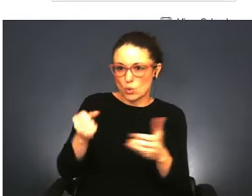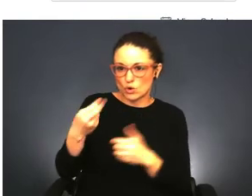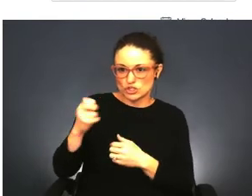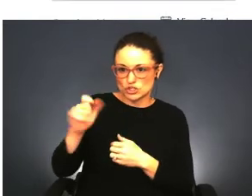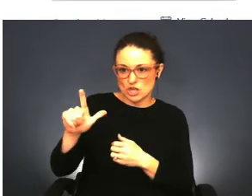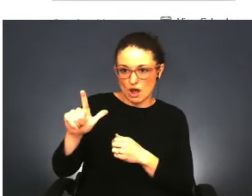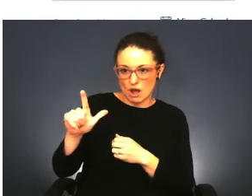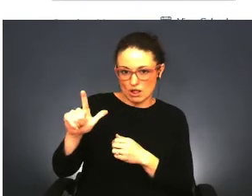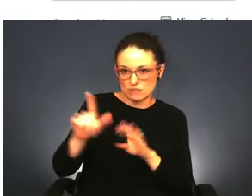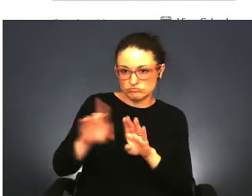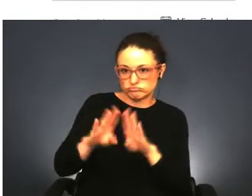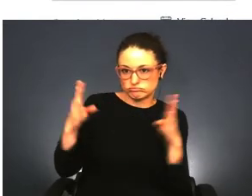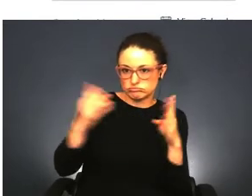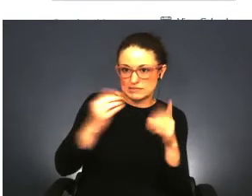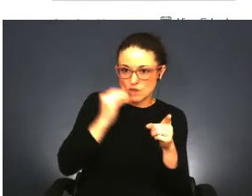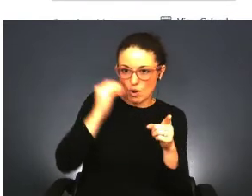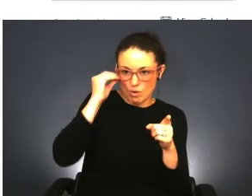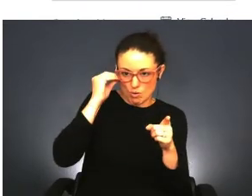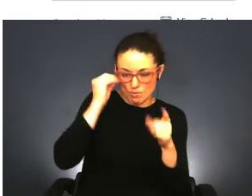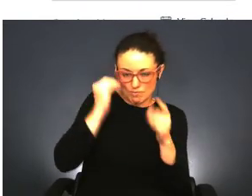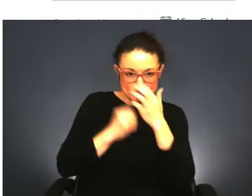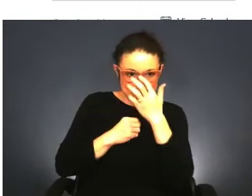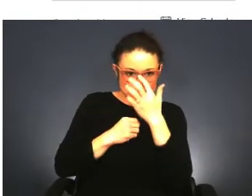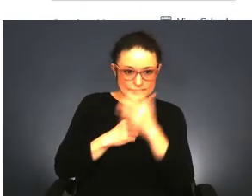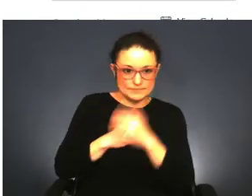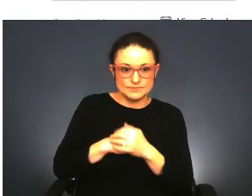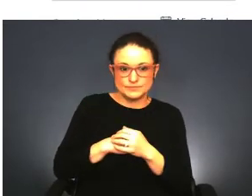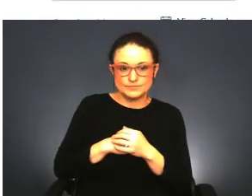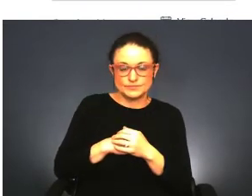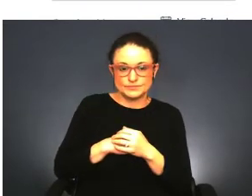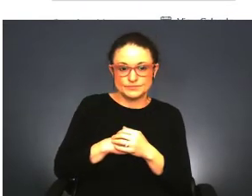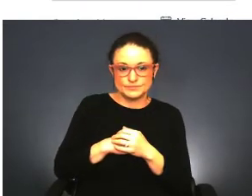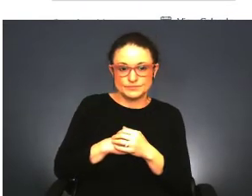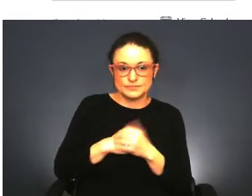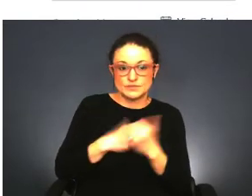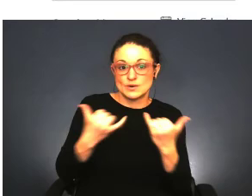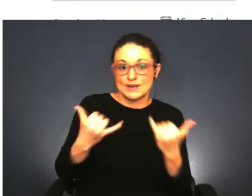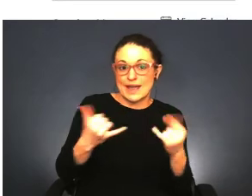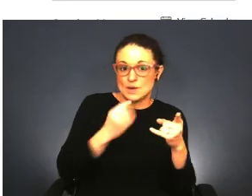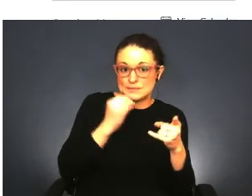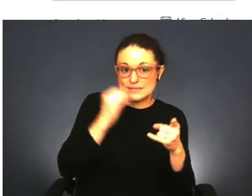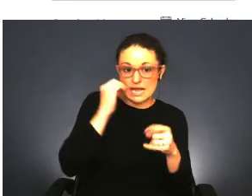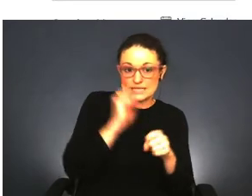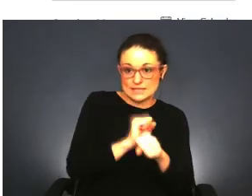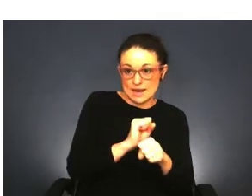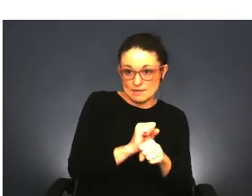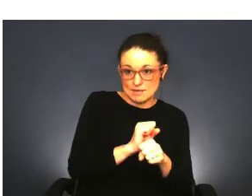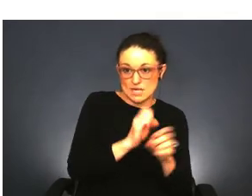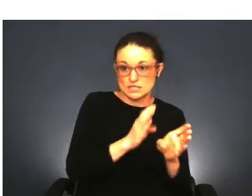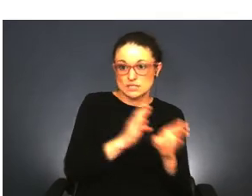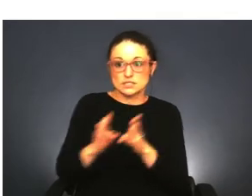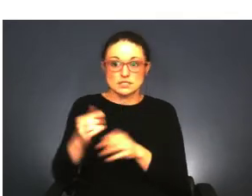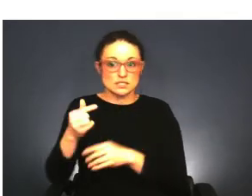home. We're going to spend time in assignments and in gradebook.